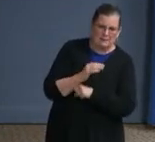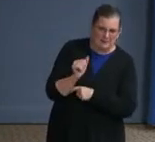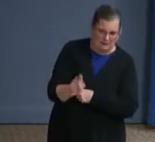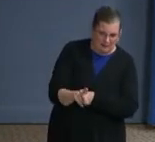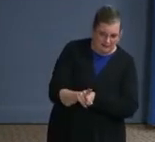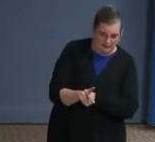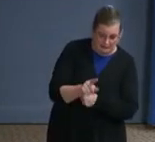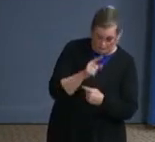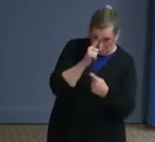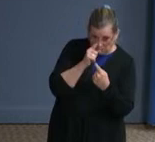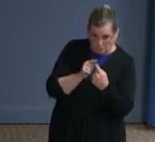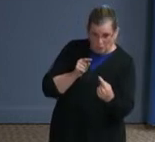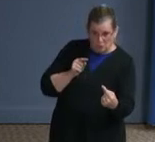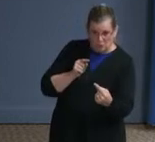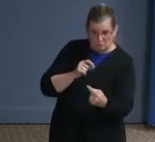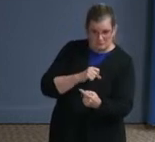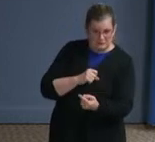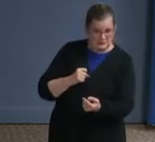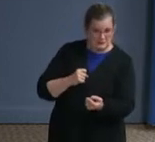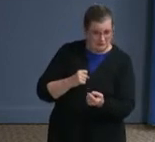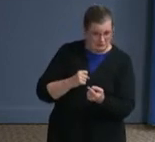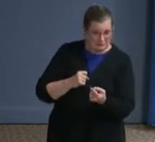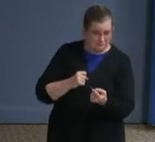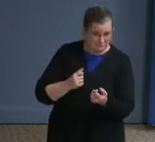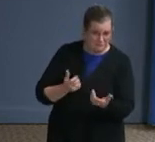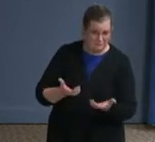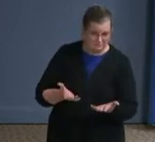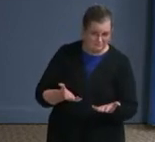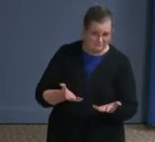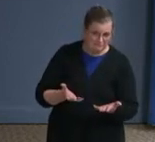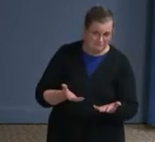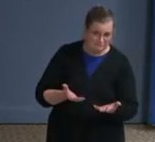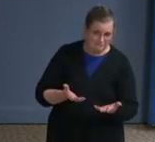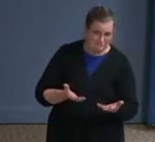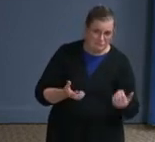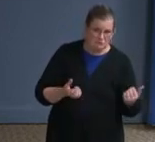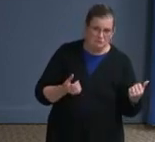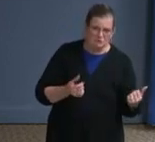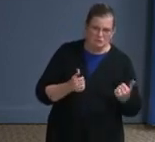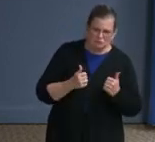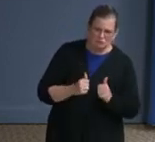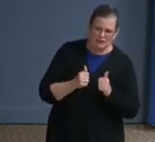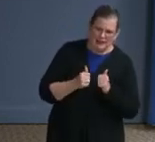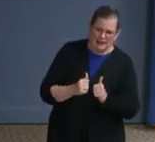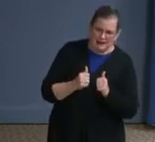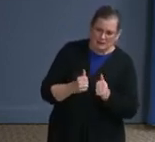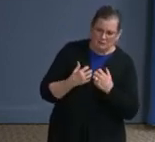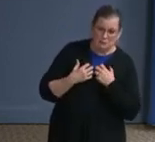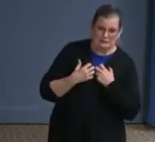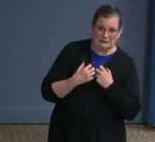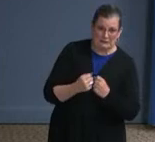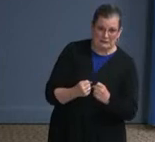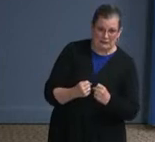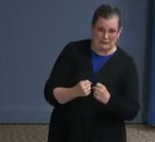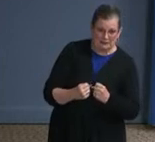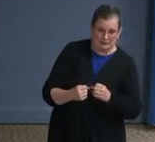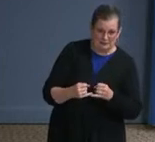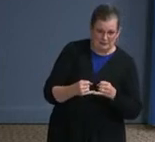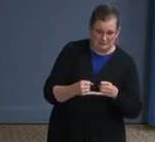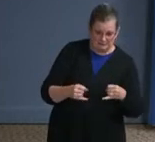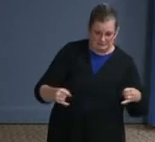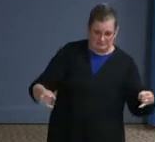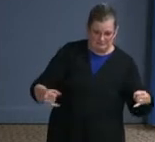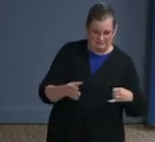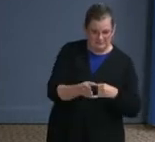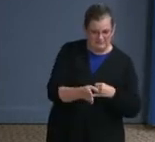to reduce the polarization and to try to heal the divisiveness that's been